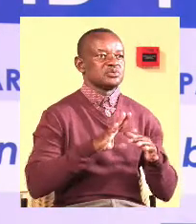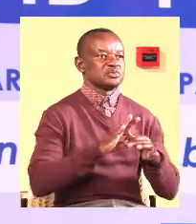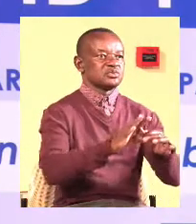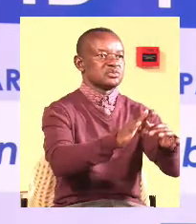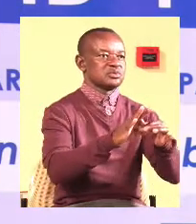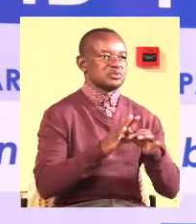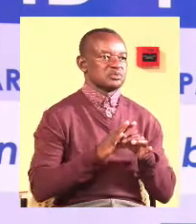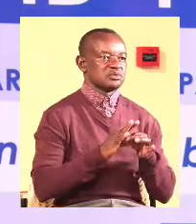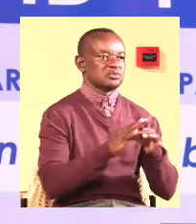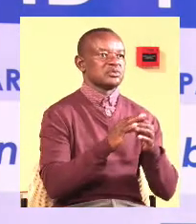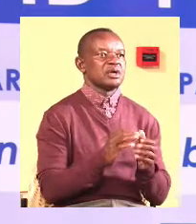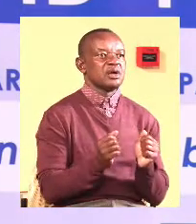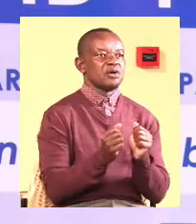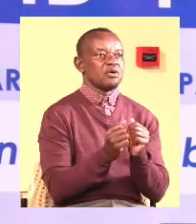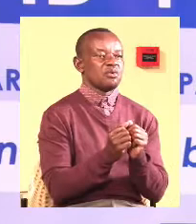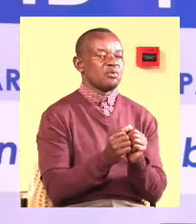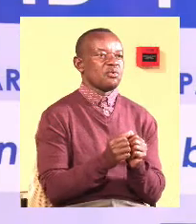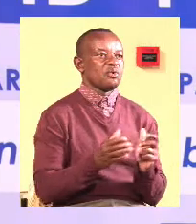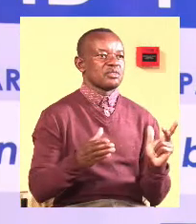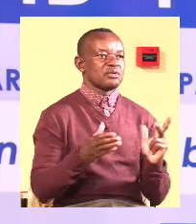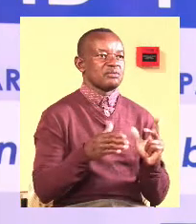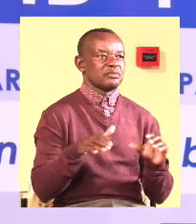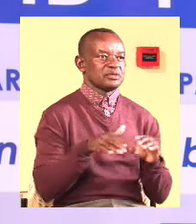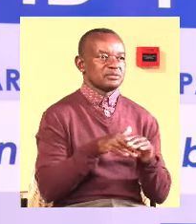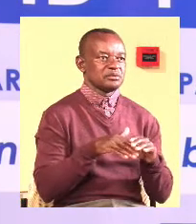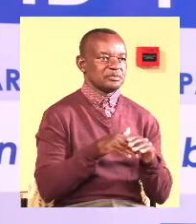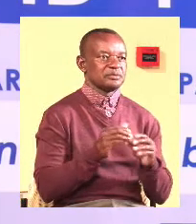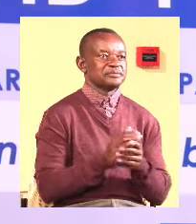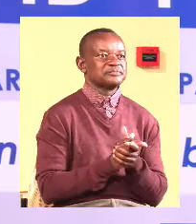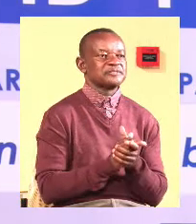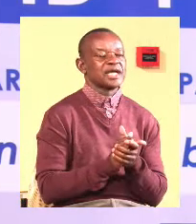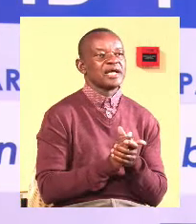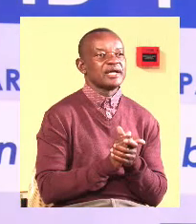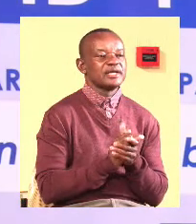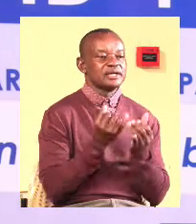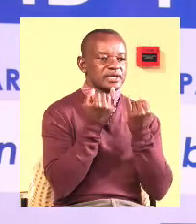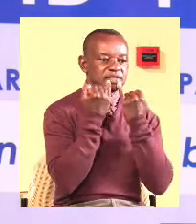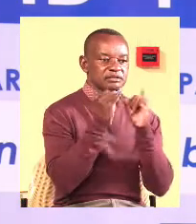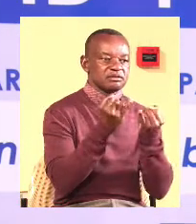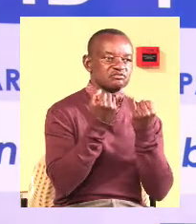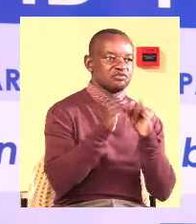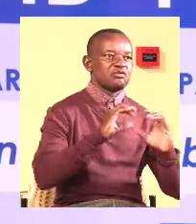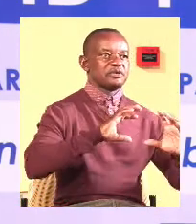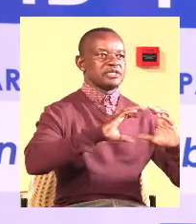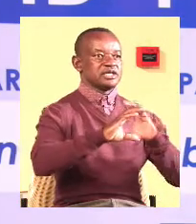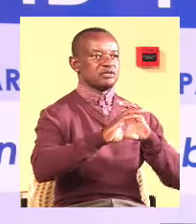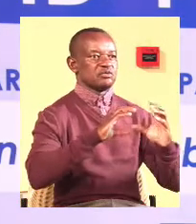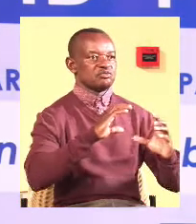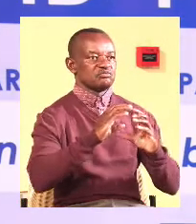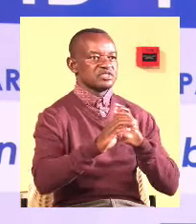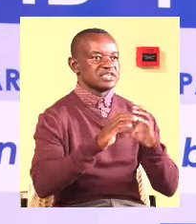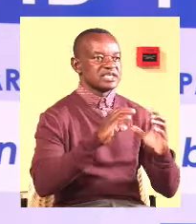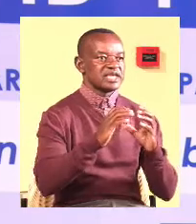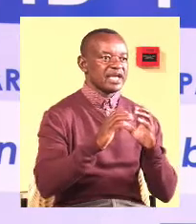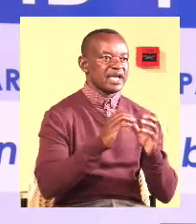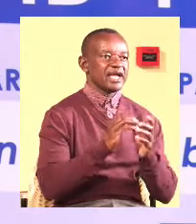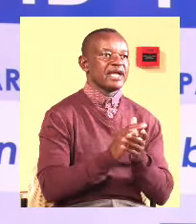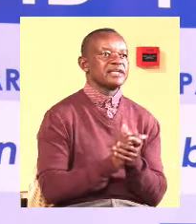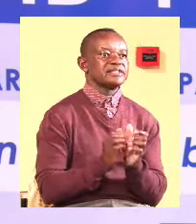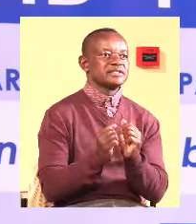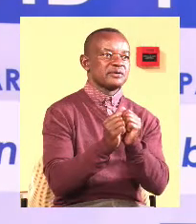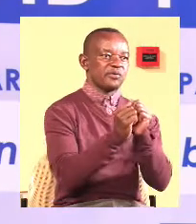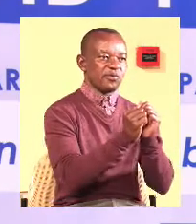on COVID-19, I didn't quite get what you guys are doing to communicate with the relations that you have built